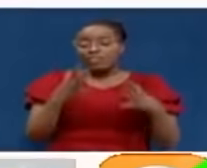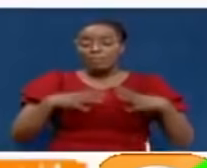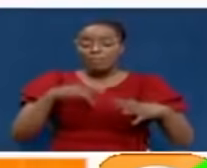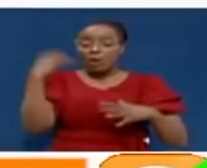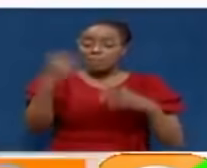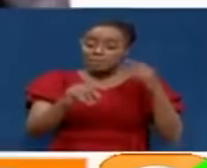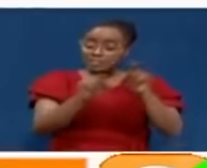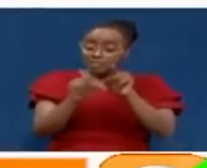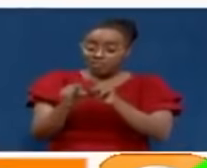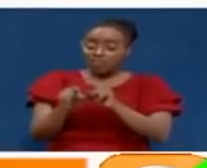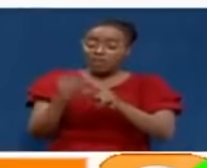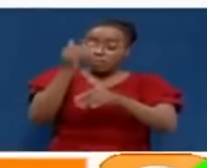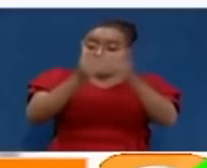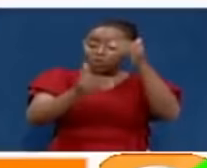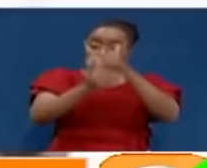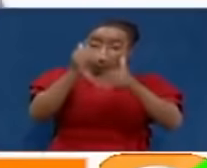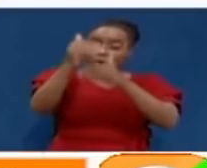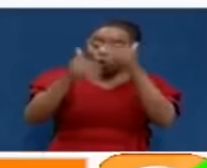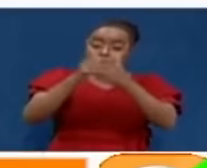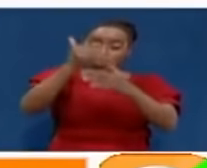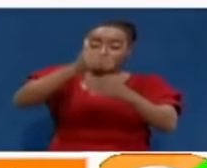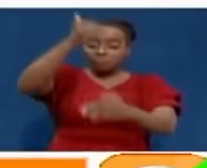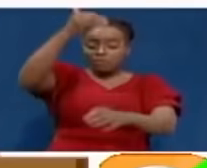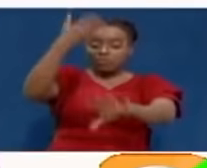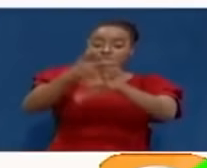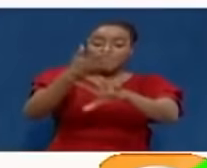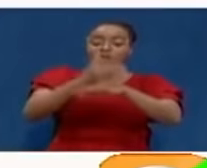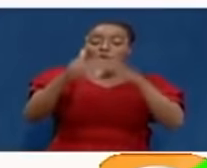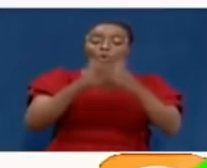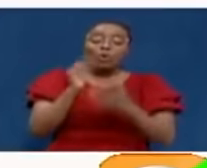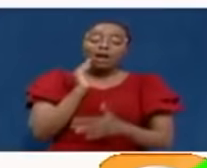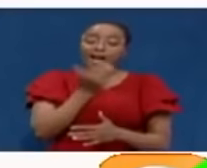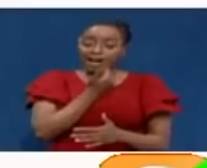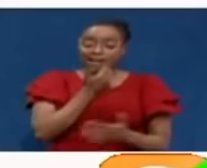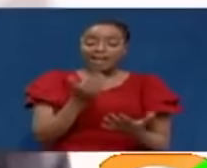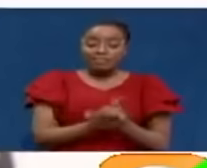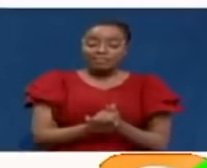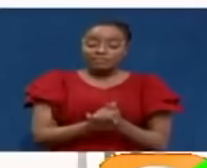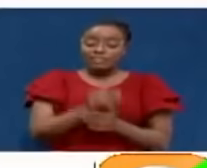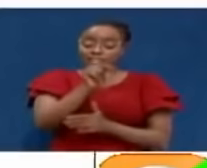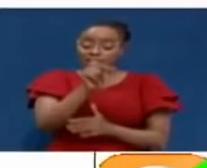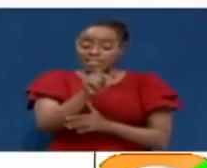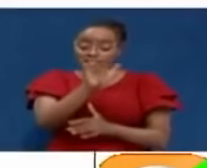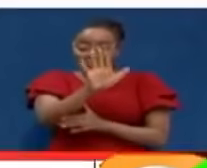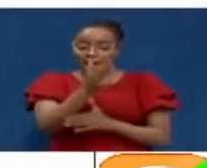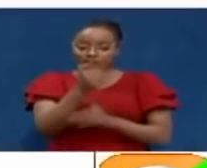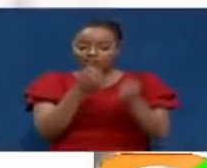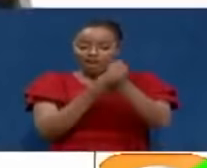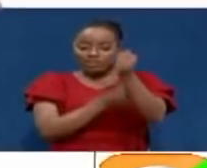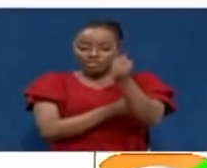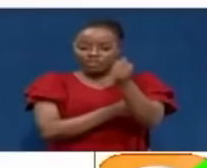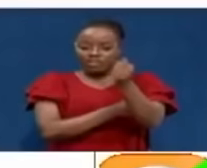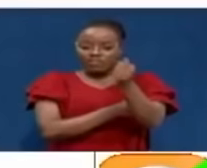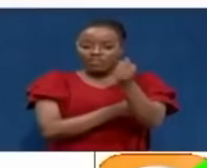tufani, nitayajenga kuta zako kwa mawe ya kila rangi, na misingi yako